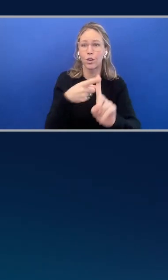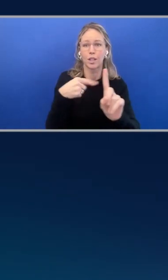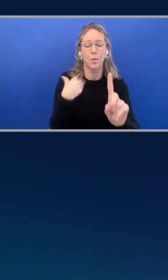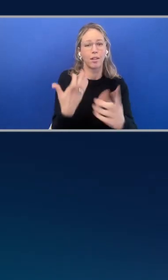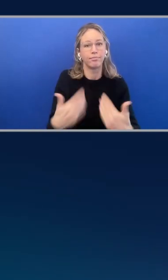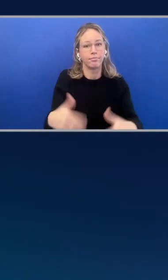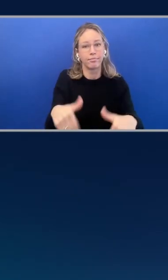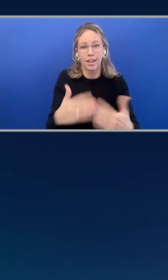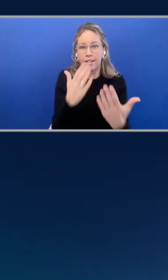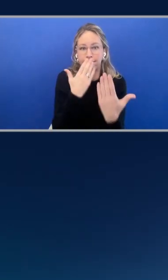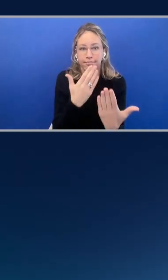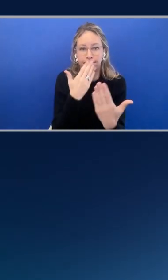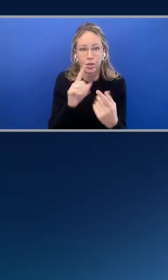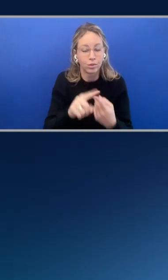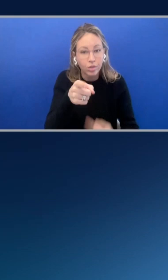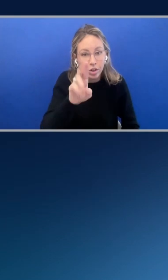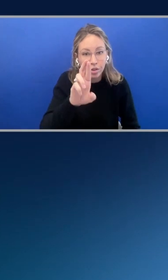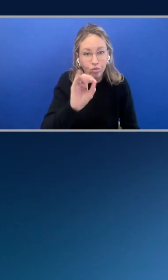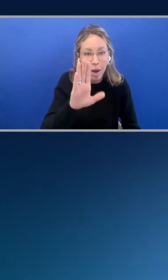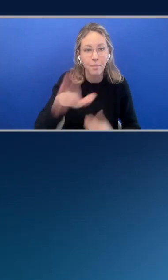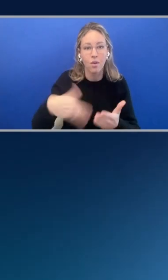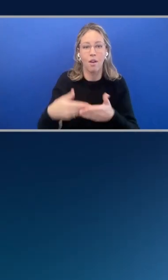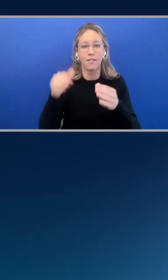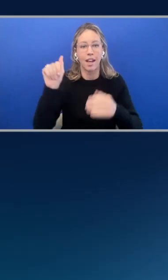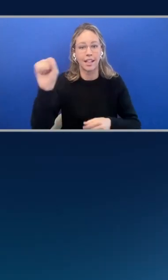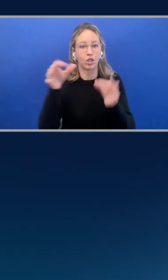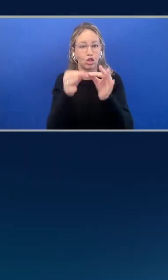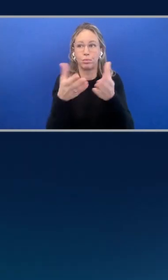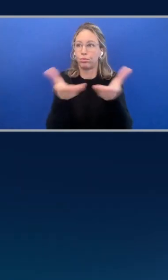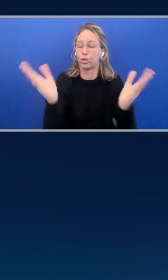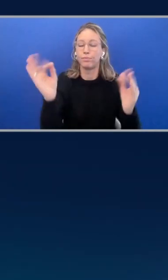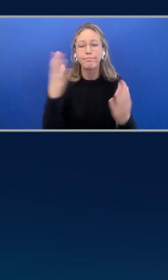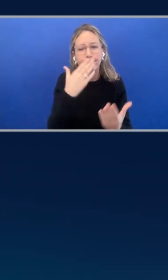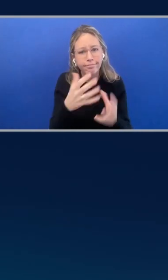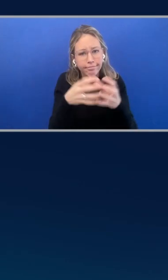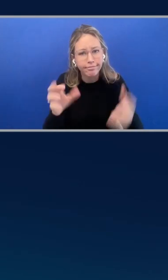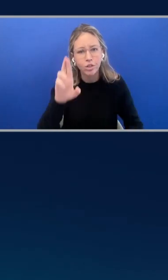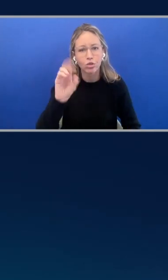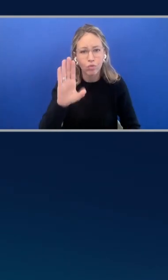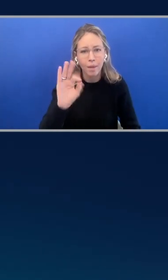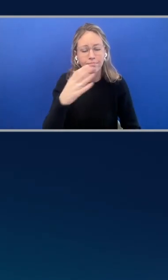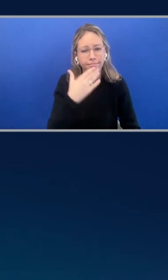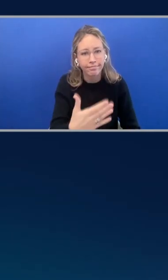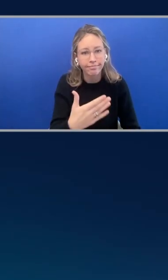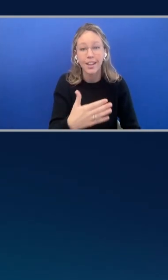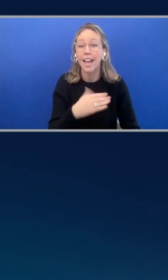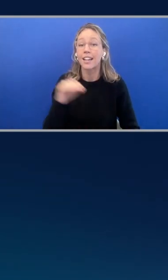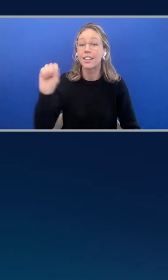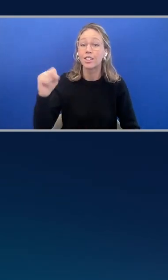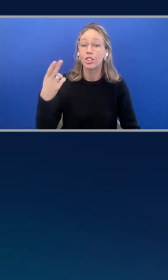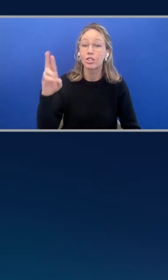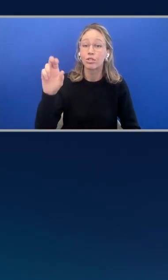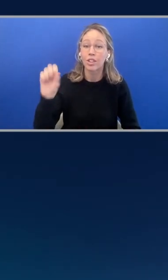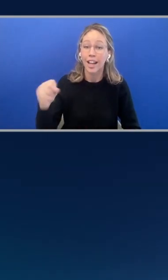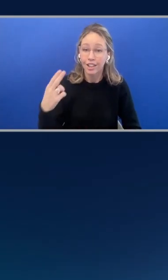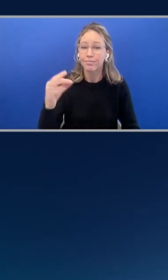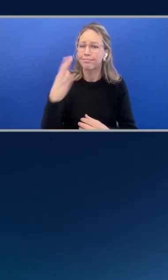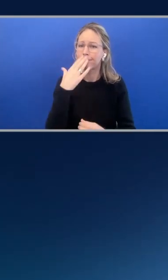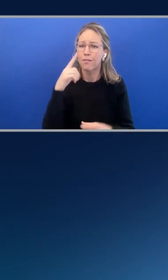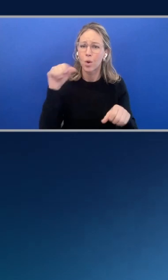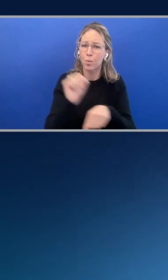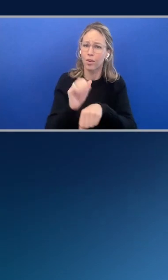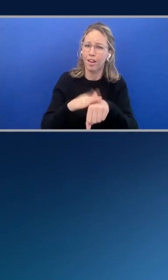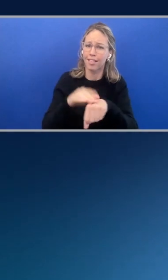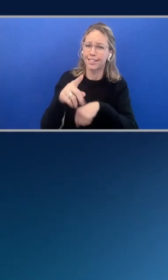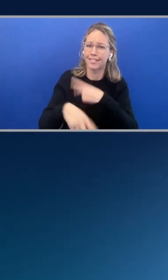heartfelt thanks to Rob and all the ASL interpreters out there. Thank you so much, Rob. Thank you so much. And Alak and Suresh, thank you so much for working hard on this kind of an application